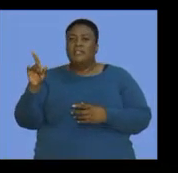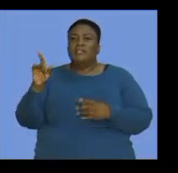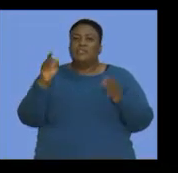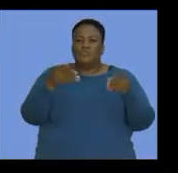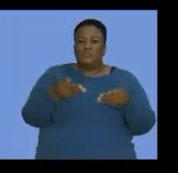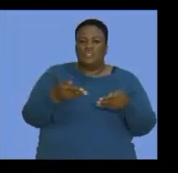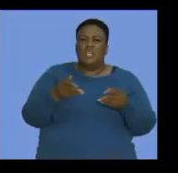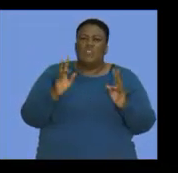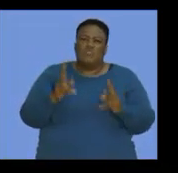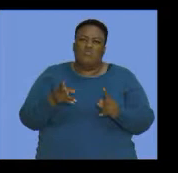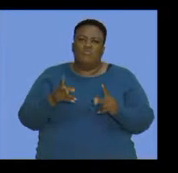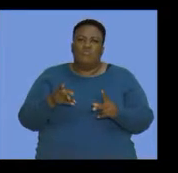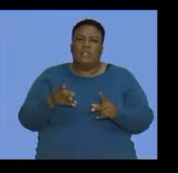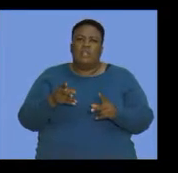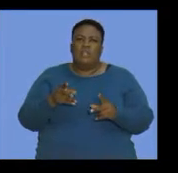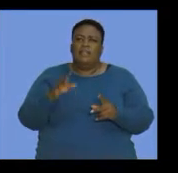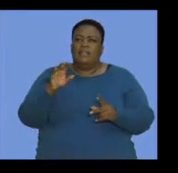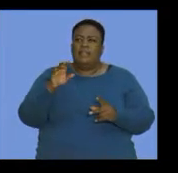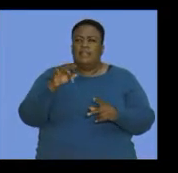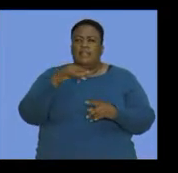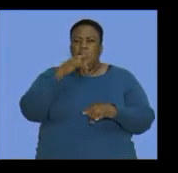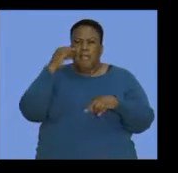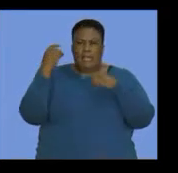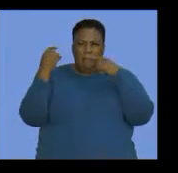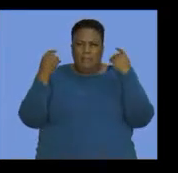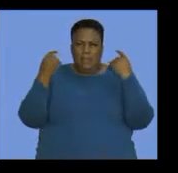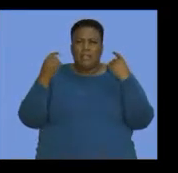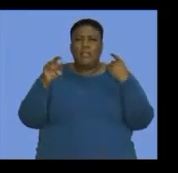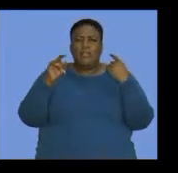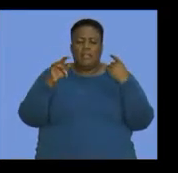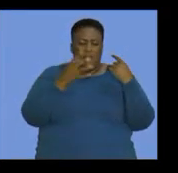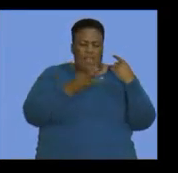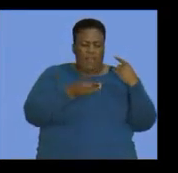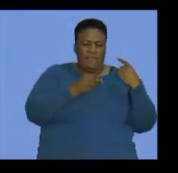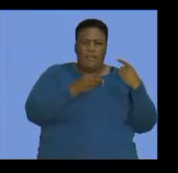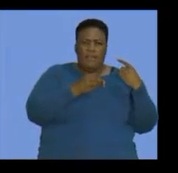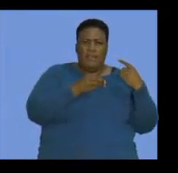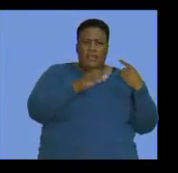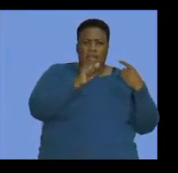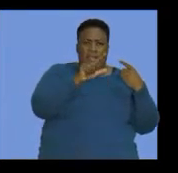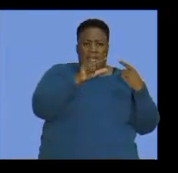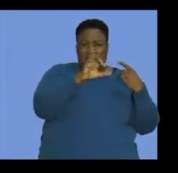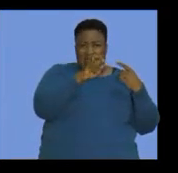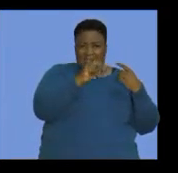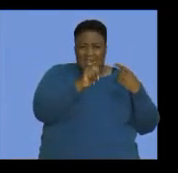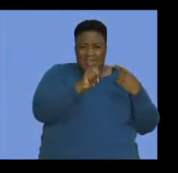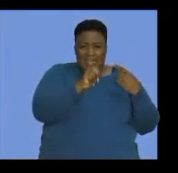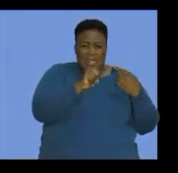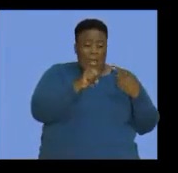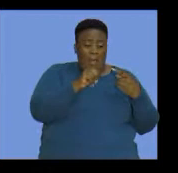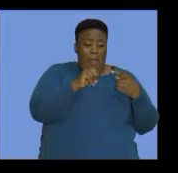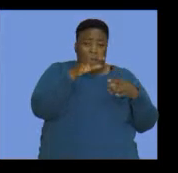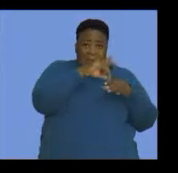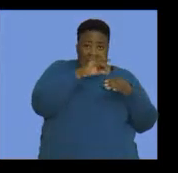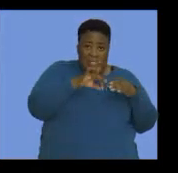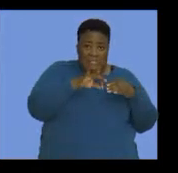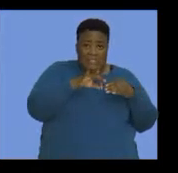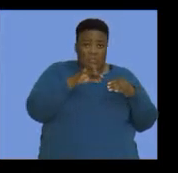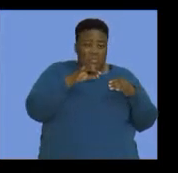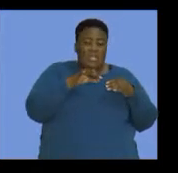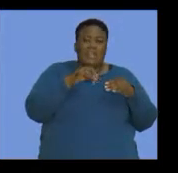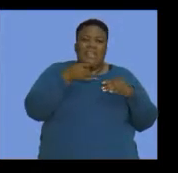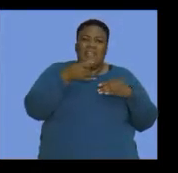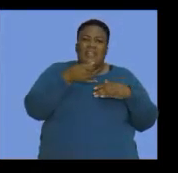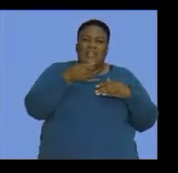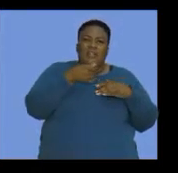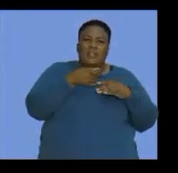their natural enemy in the form of alien plants that will then compete with these. Also, we have certain biological